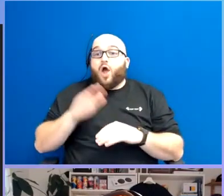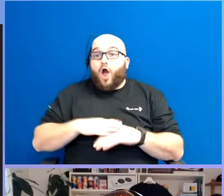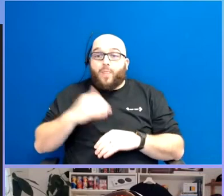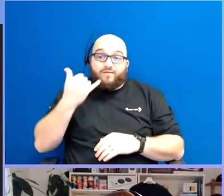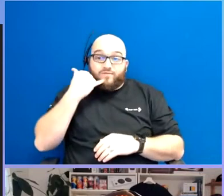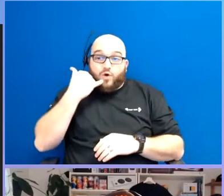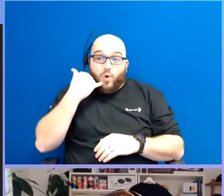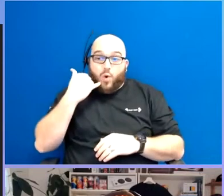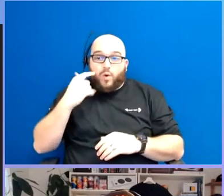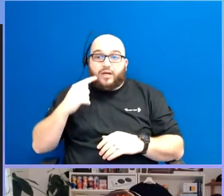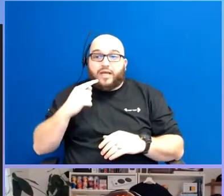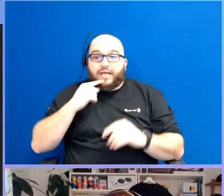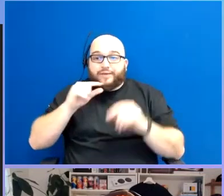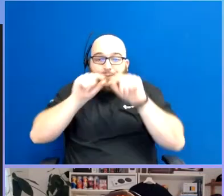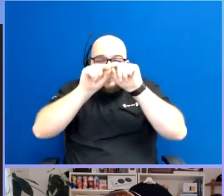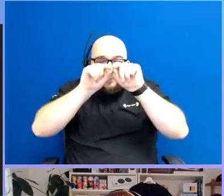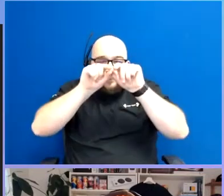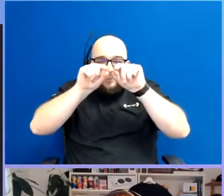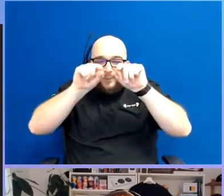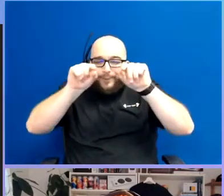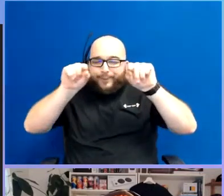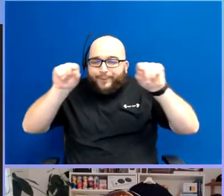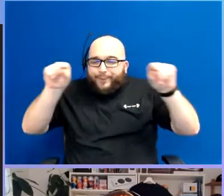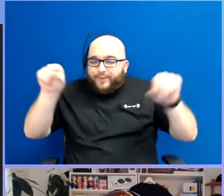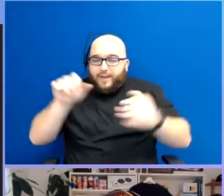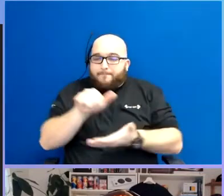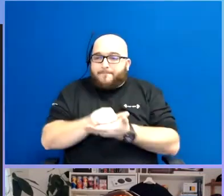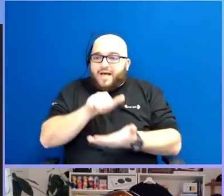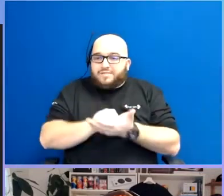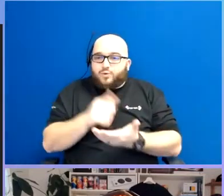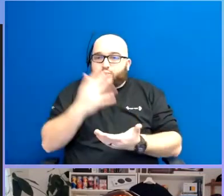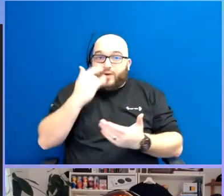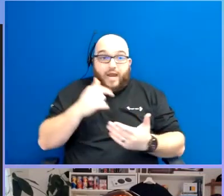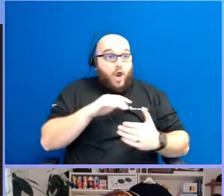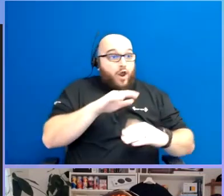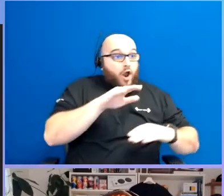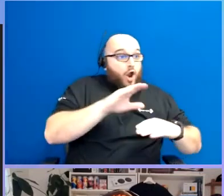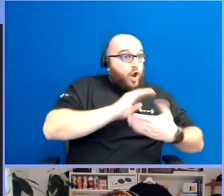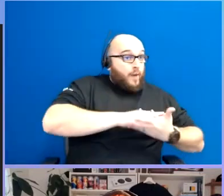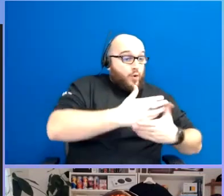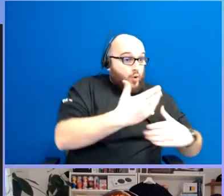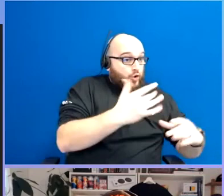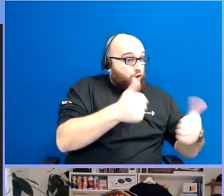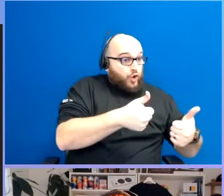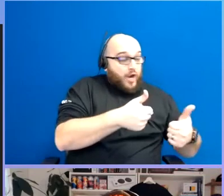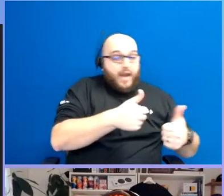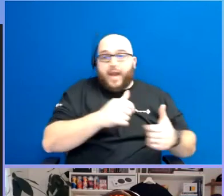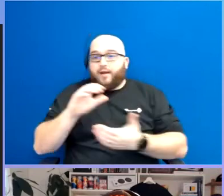mobile browser, that's totally unreadable. And this is a licorice